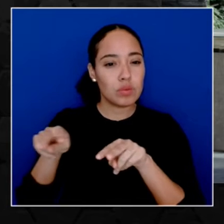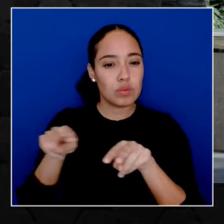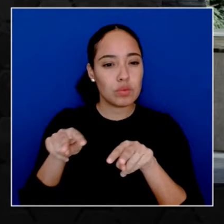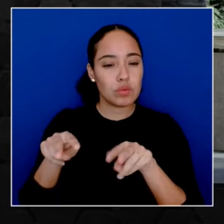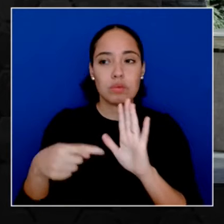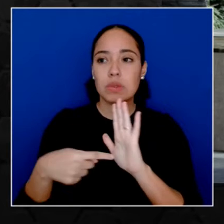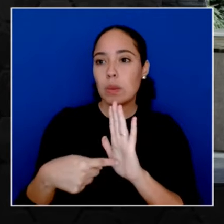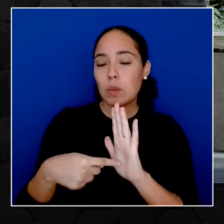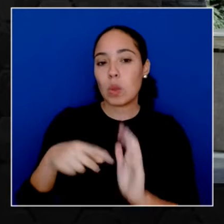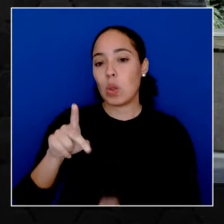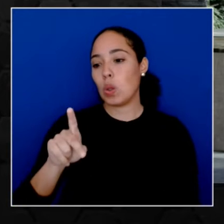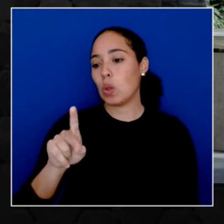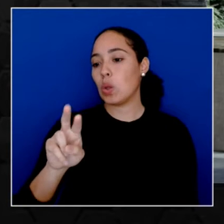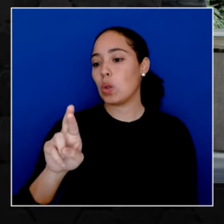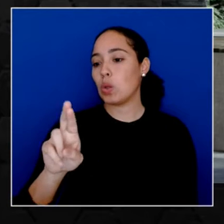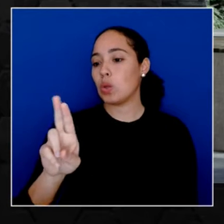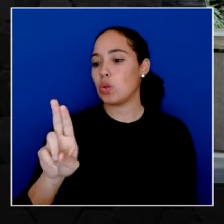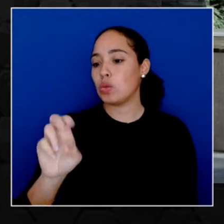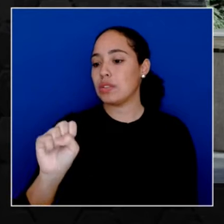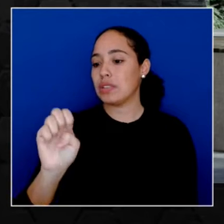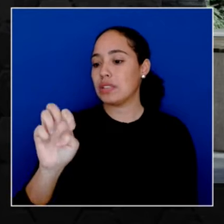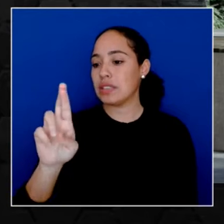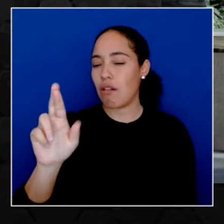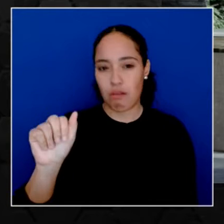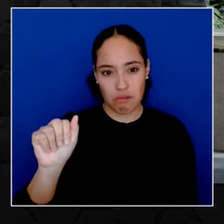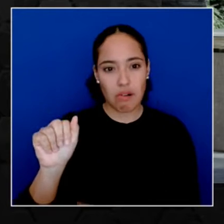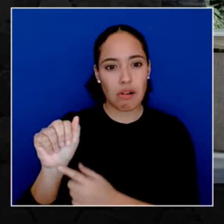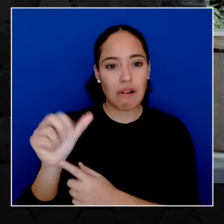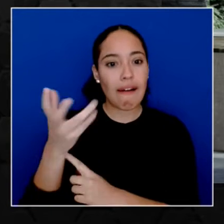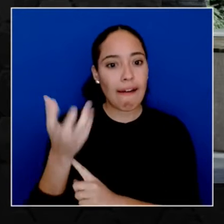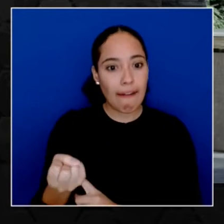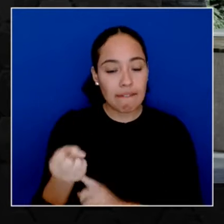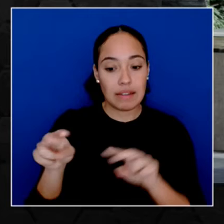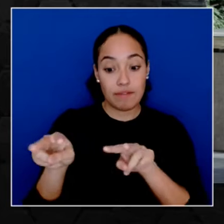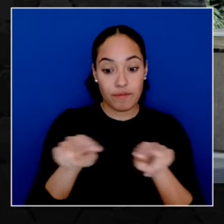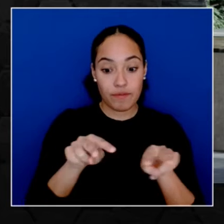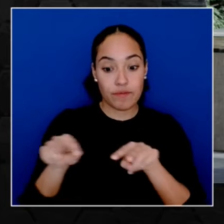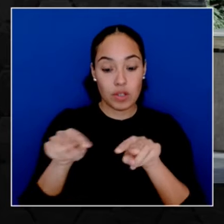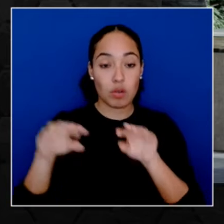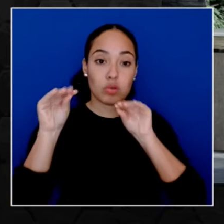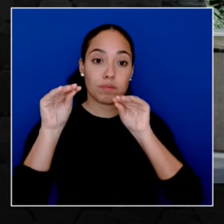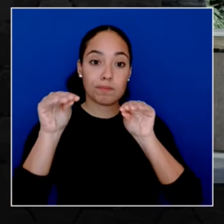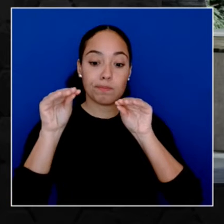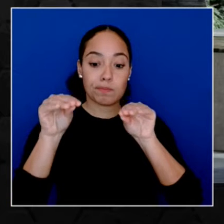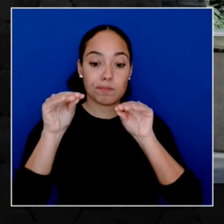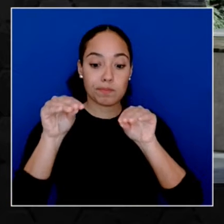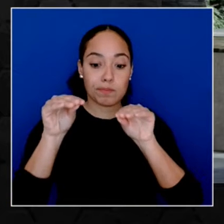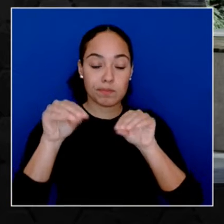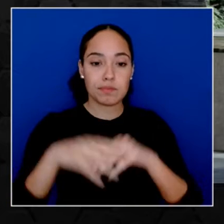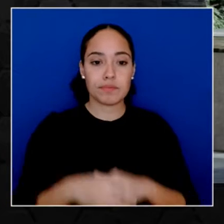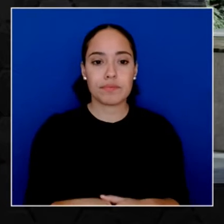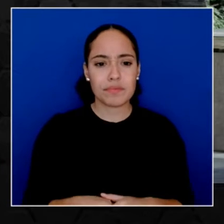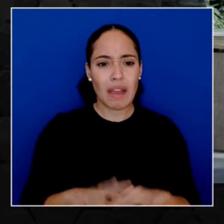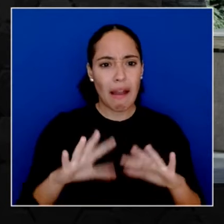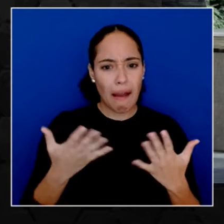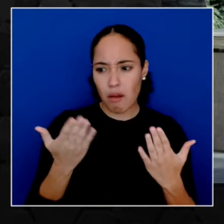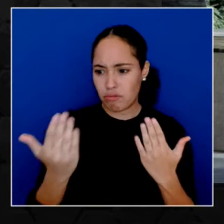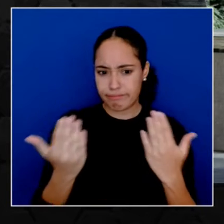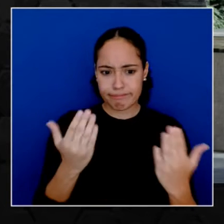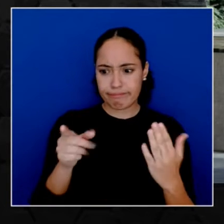They show videos like lectures. And how would you compare that? I mean, which one do you find